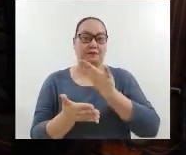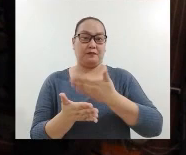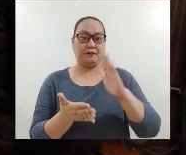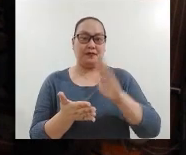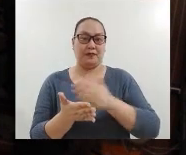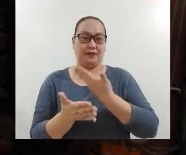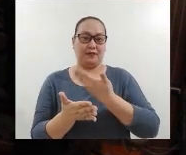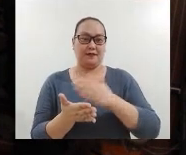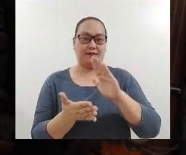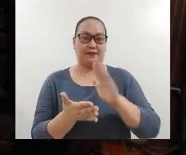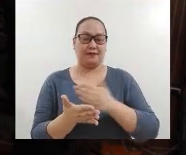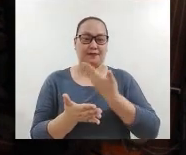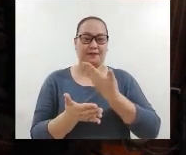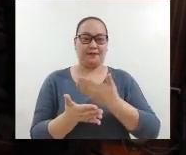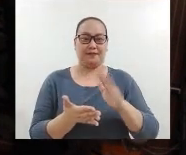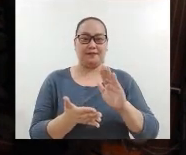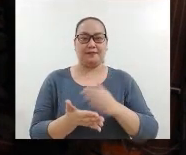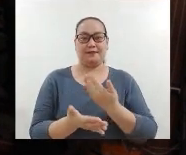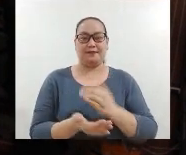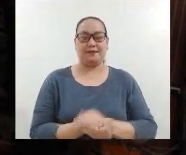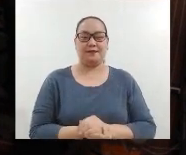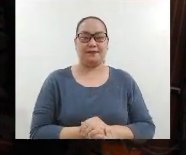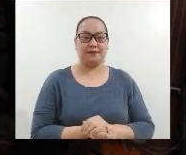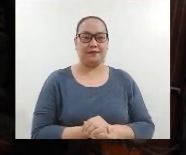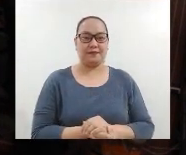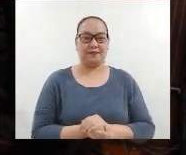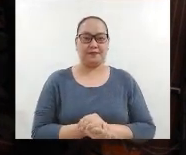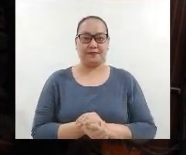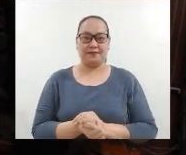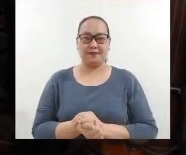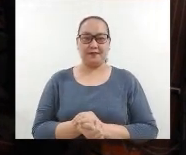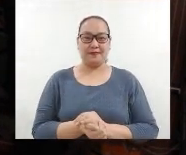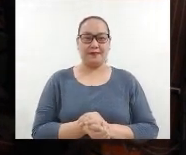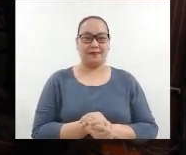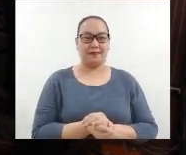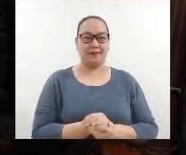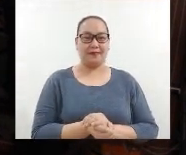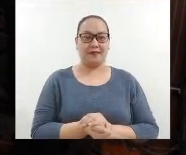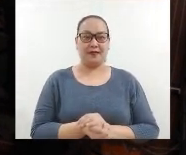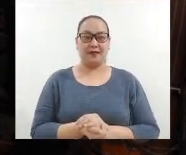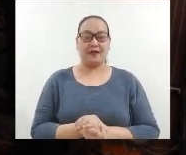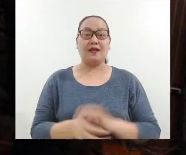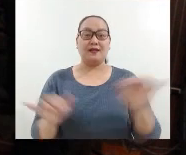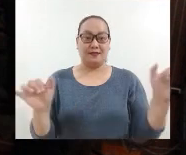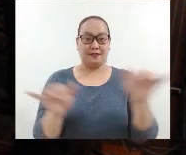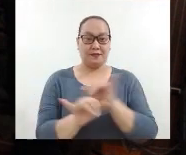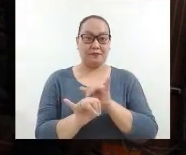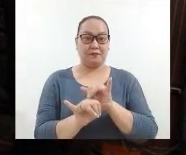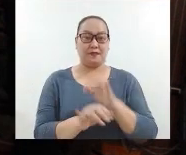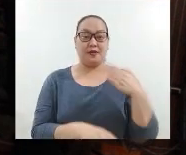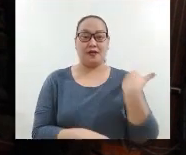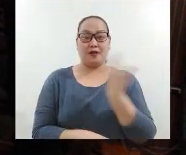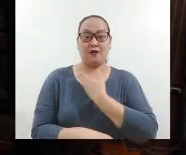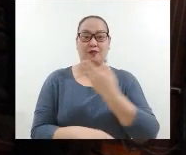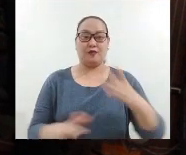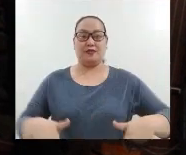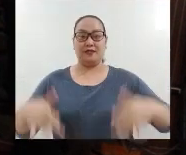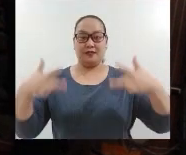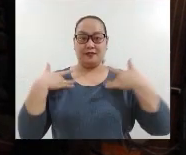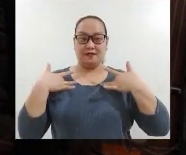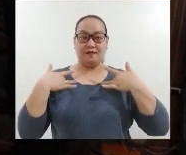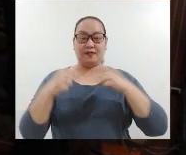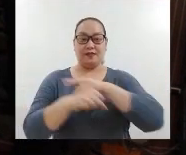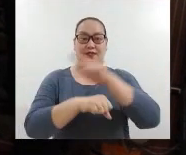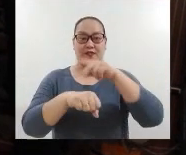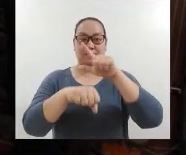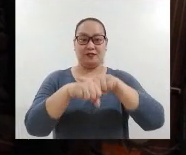Wow! like our living national artist